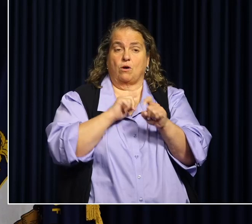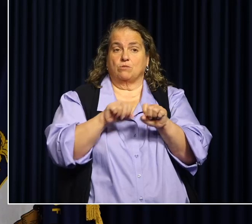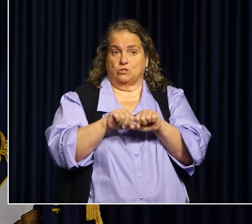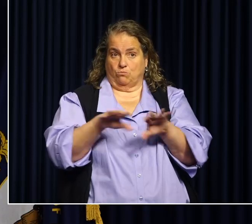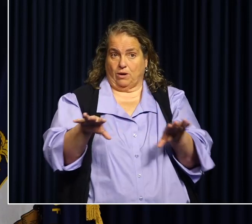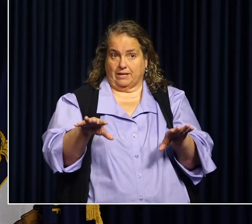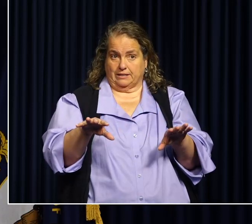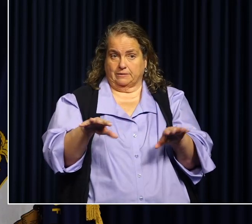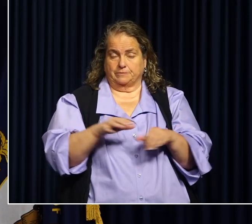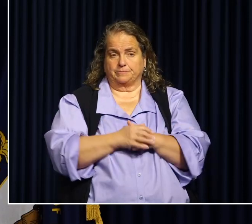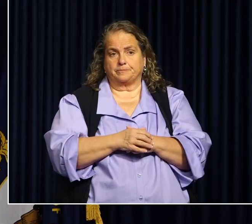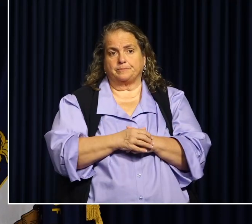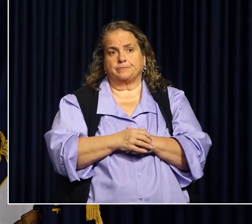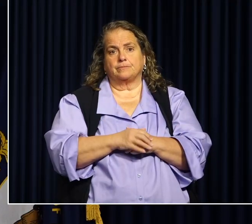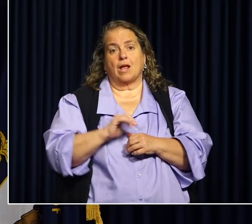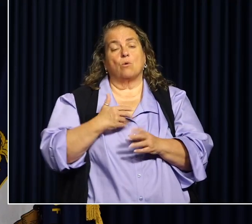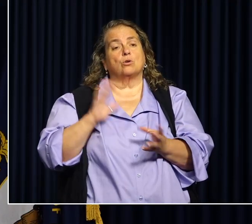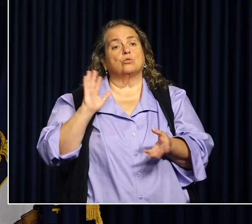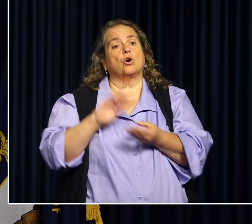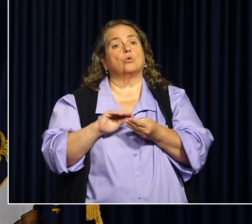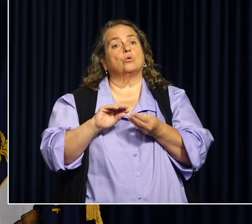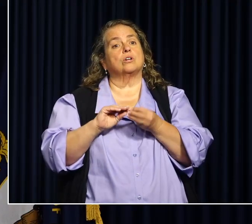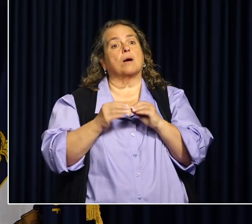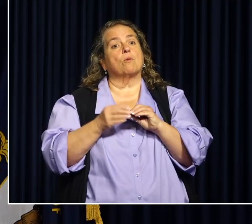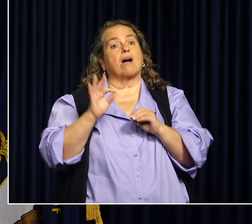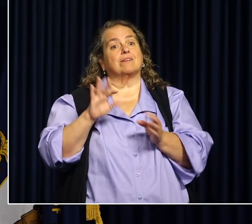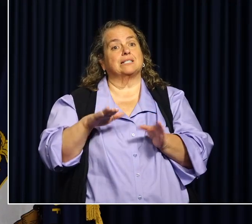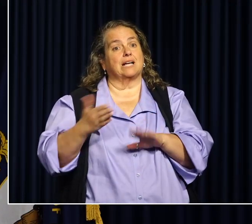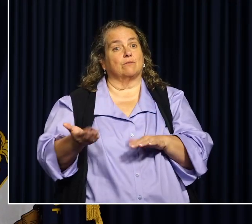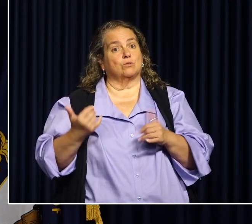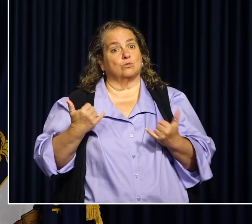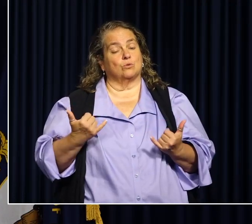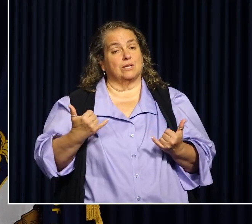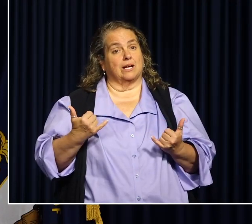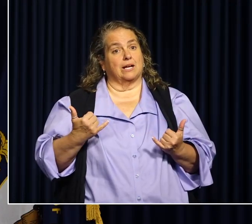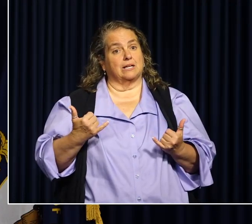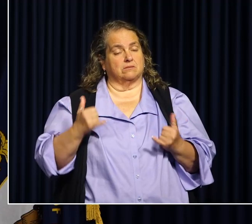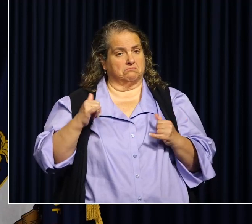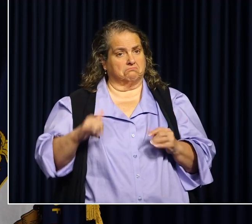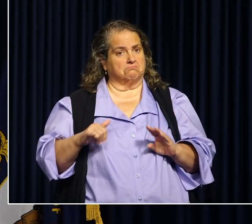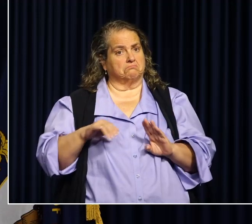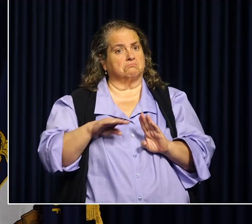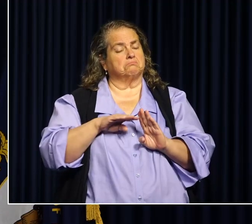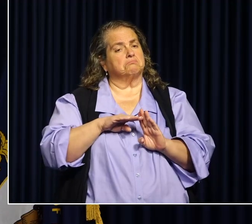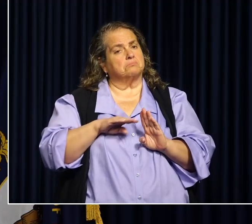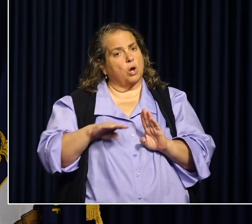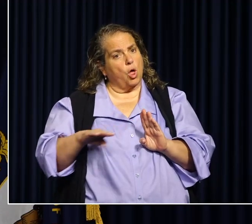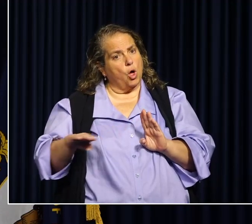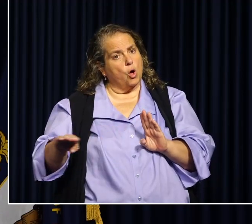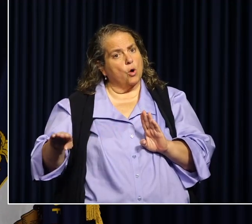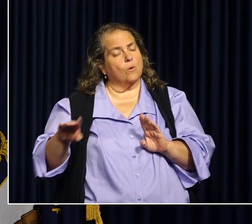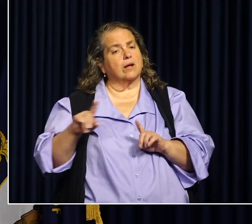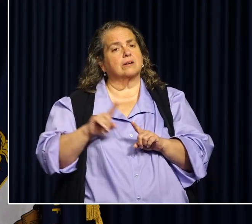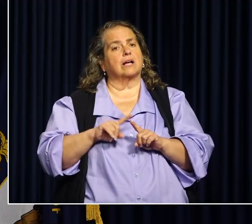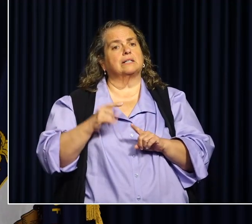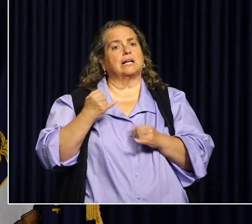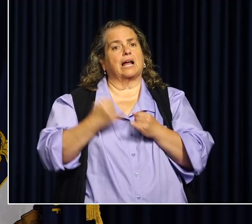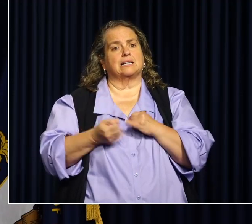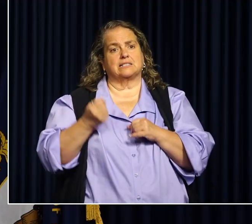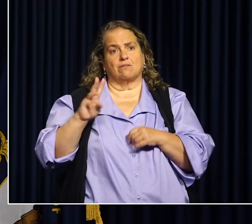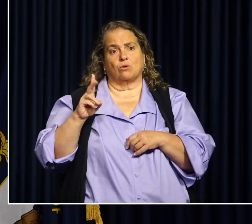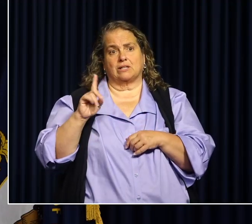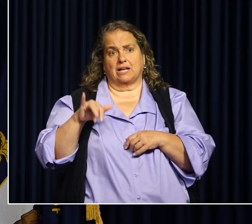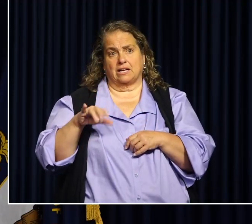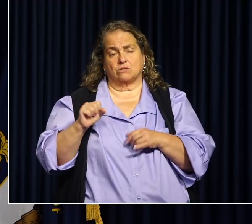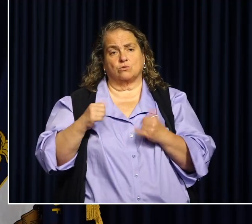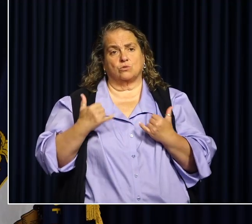spreading. Our total number of deaths today has stayed fairly low, like the last several